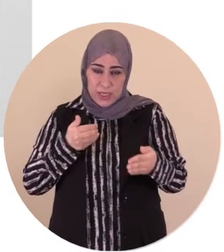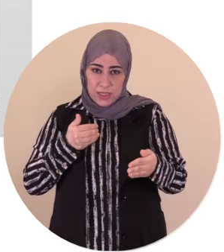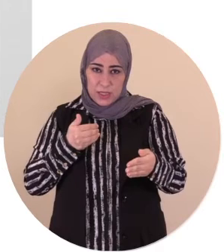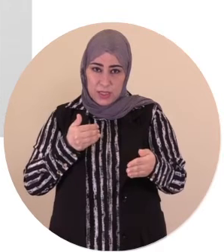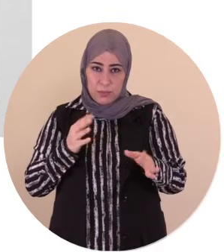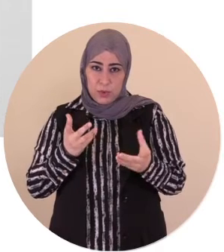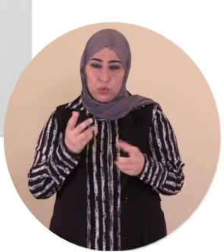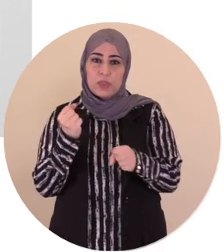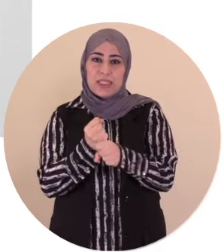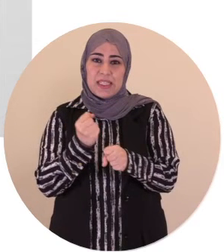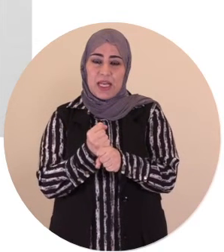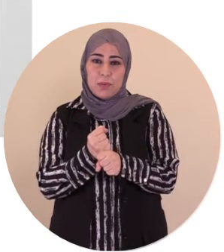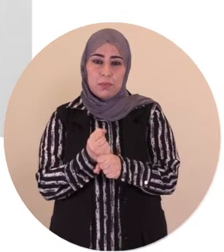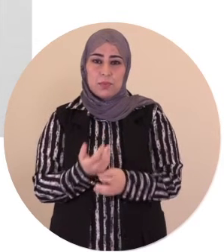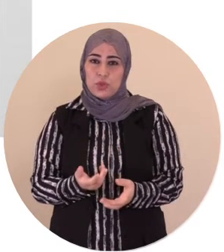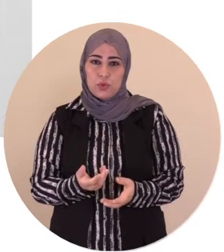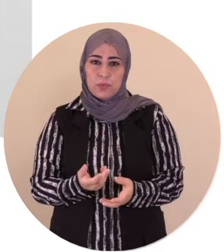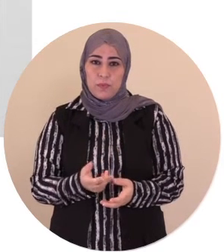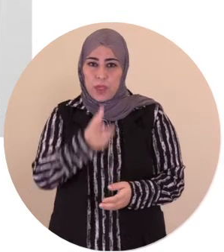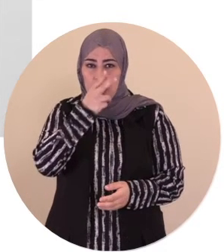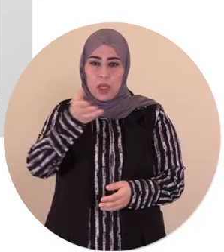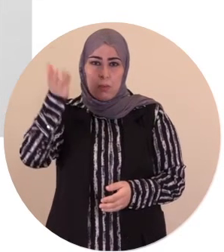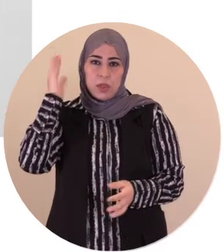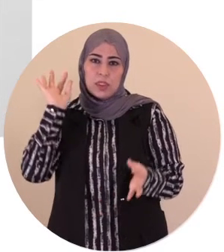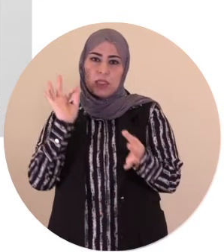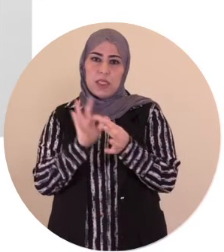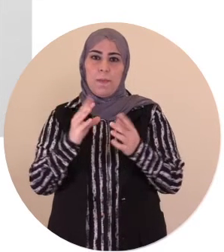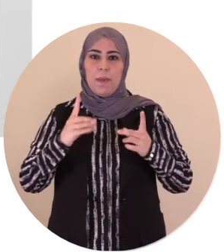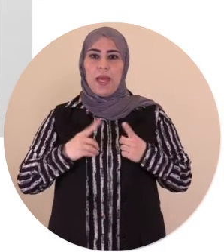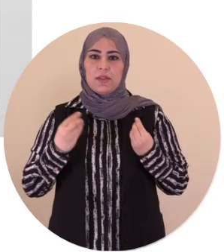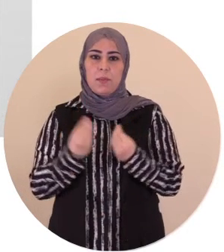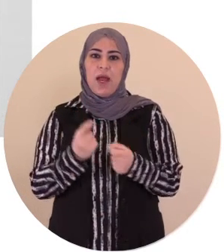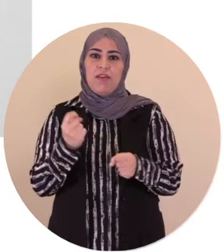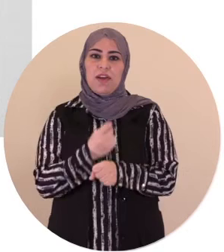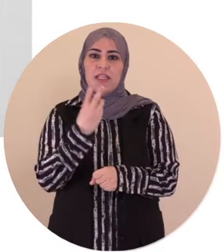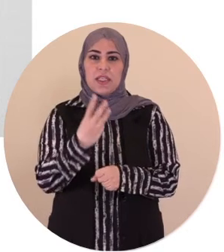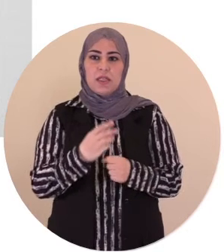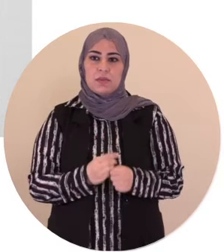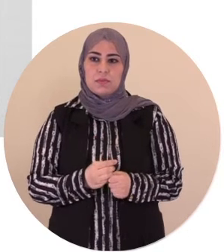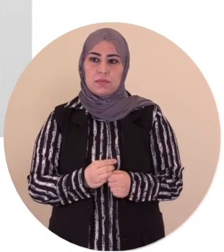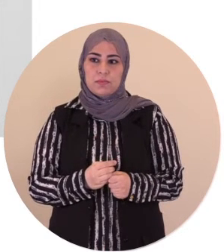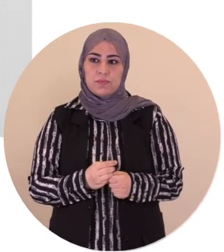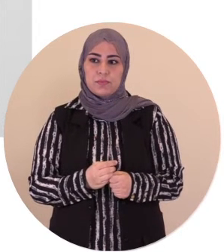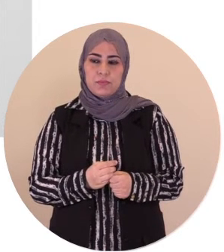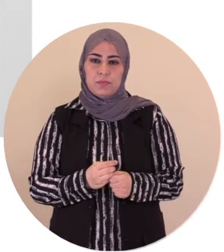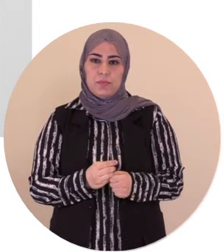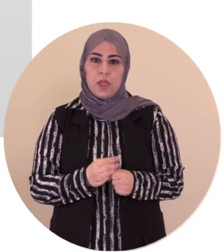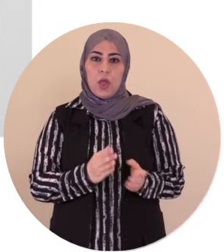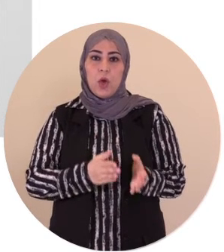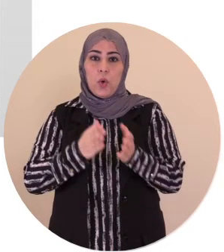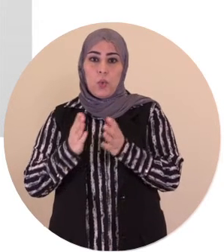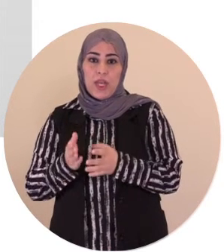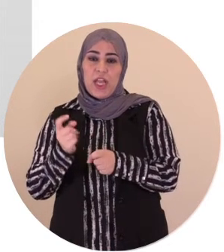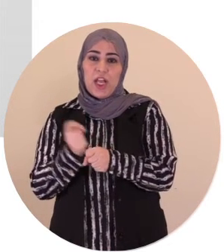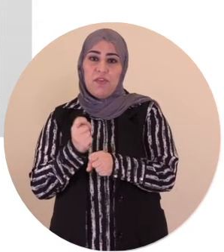when the train left, which is the first action, but it left at any point of time before the moment Sarah